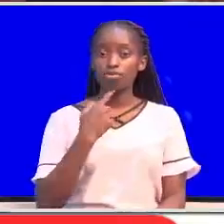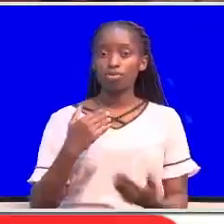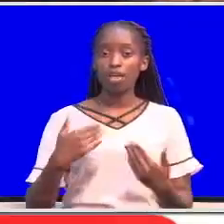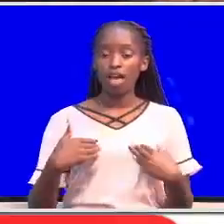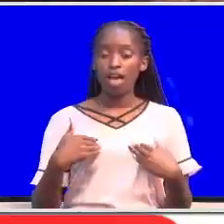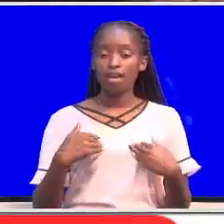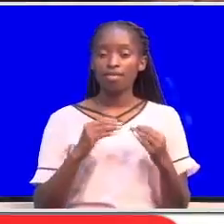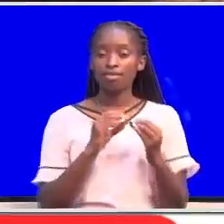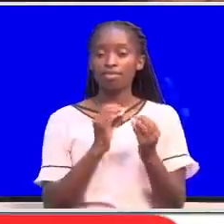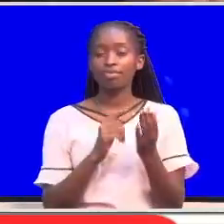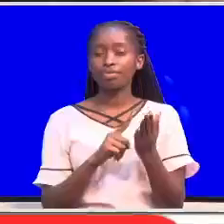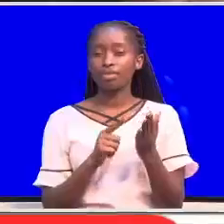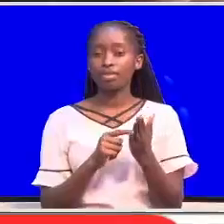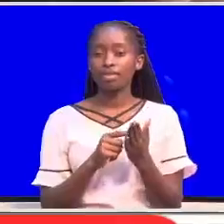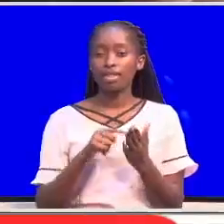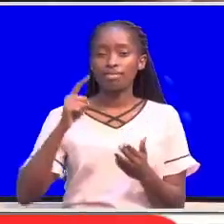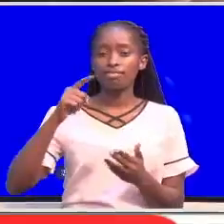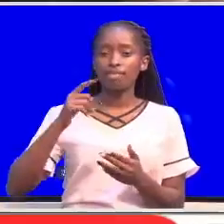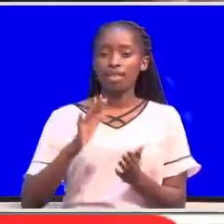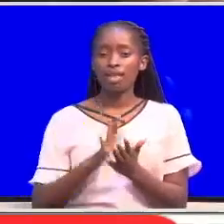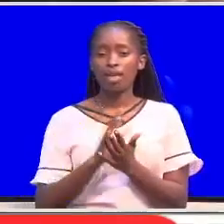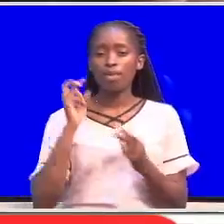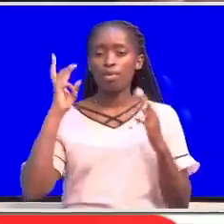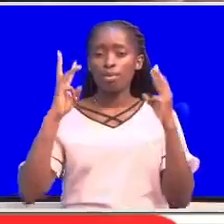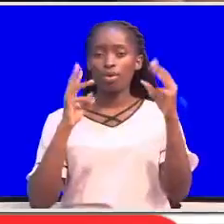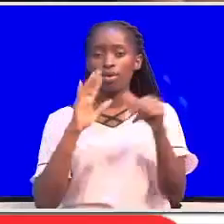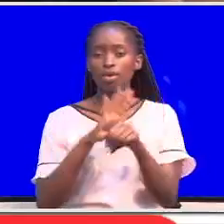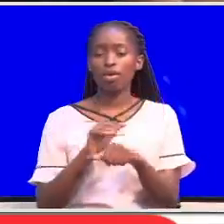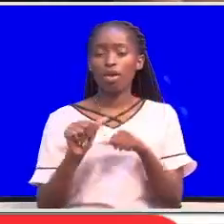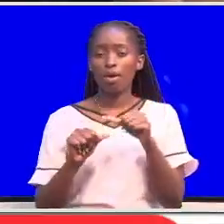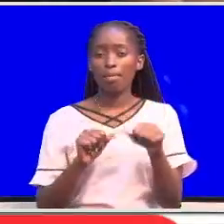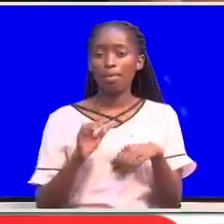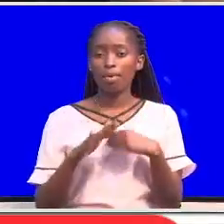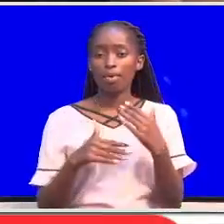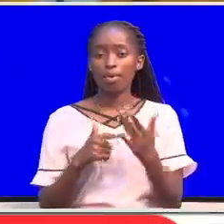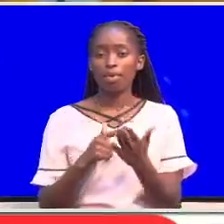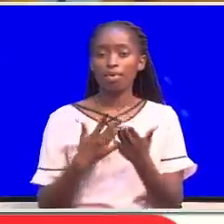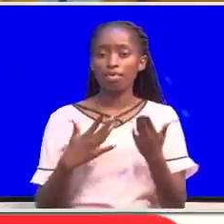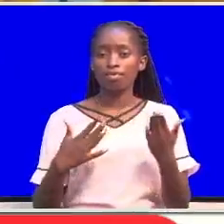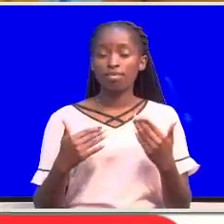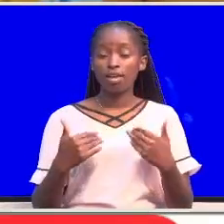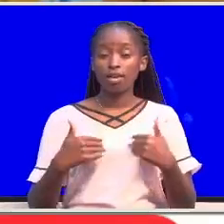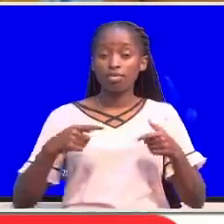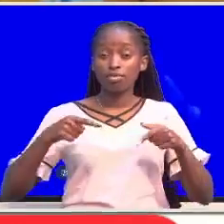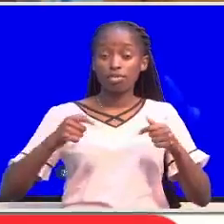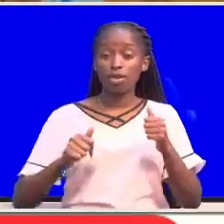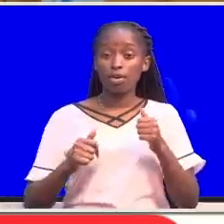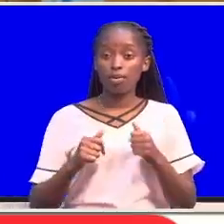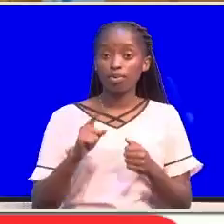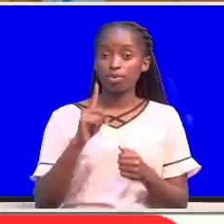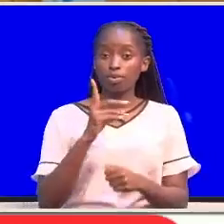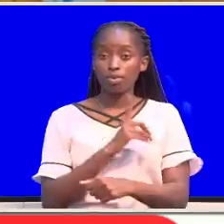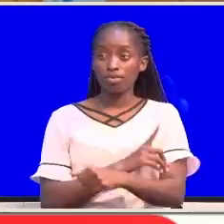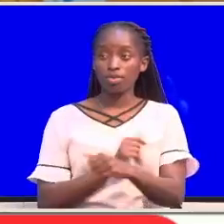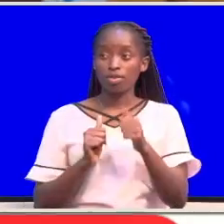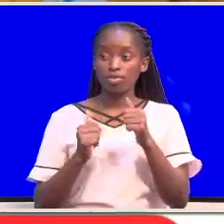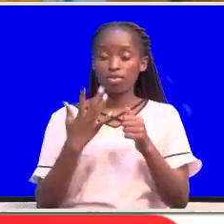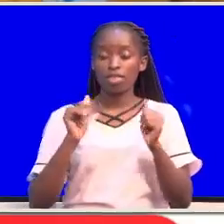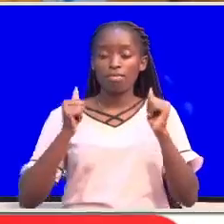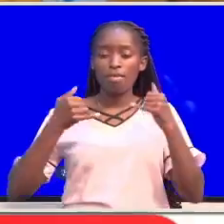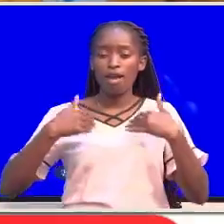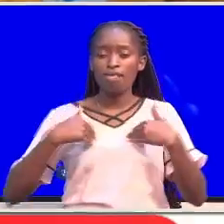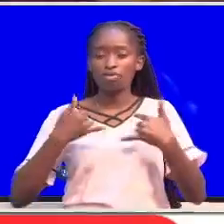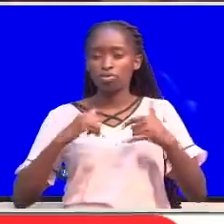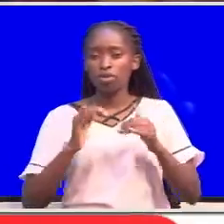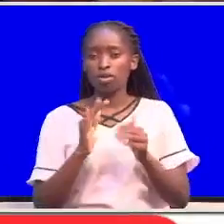kinajali maslahi ya watu wenye ulemavu haswa uchumi wao. Hatua ya leo ni mojawapo ya mikakati ya chama tawala kuimarisha idadi ya